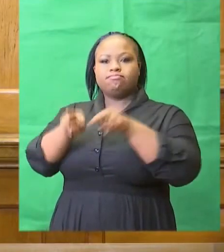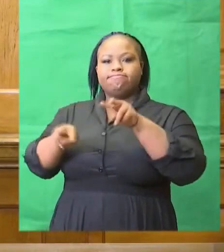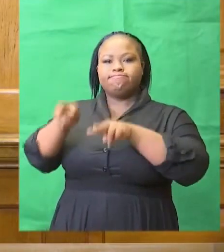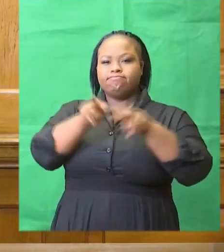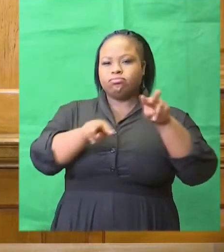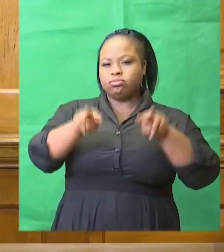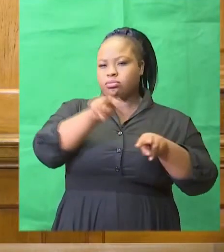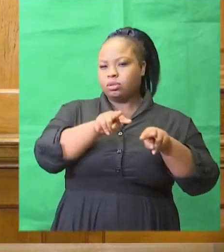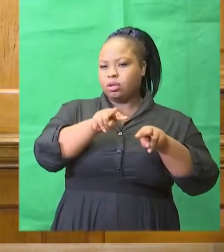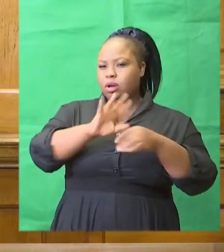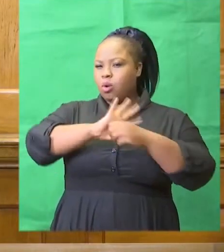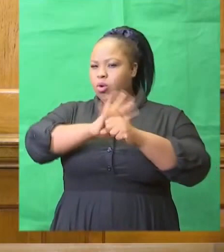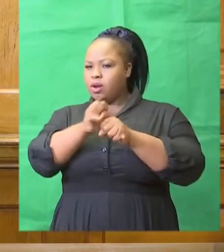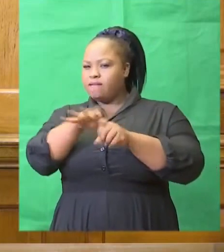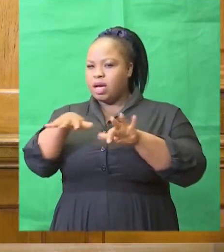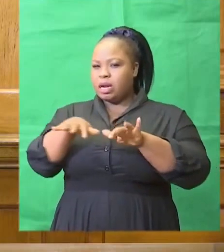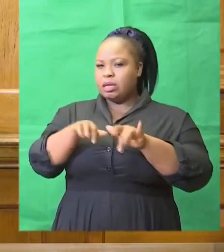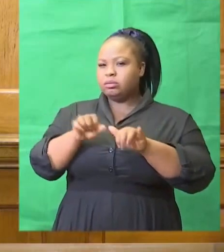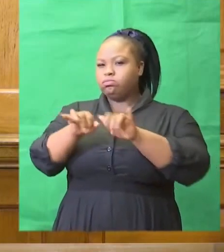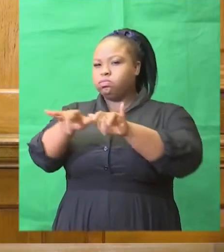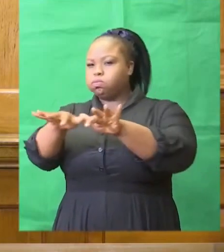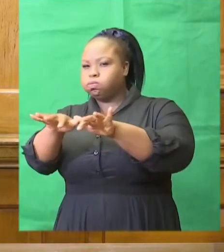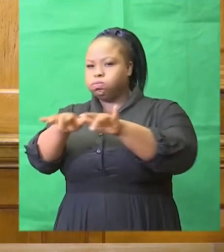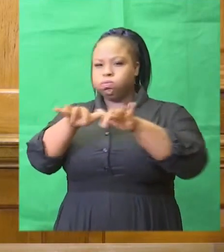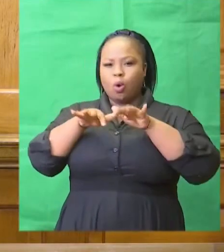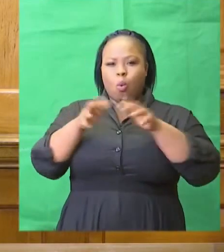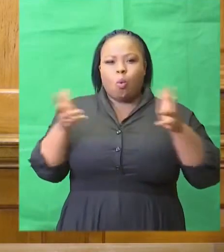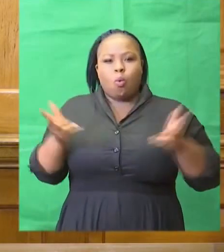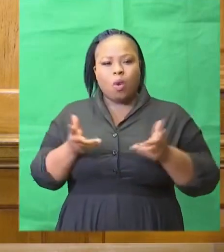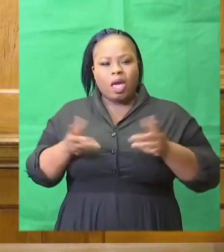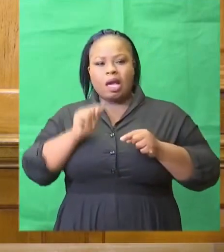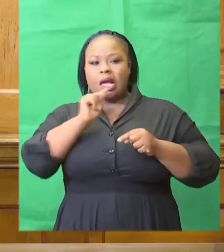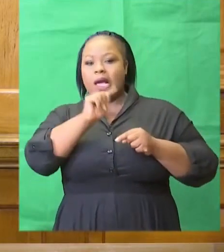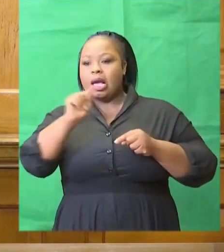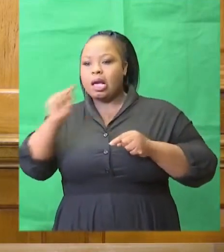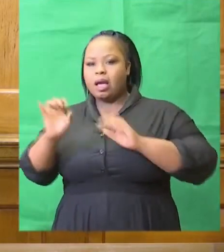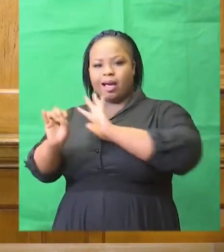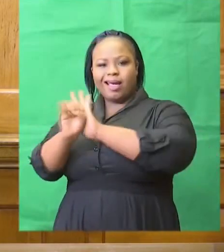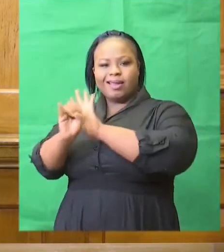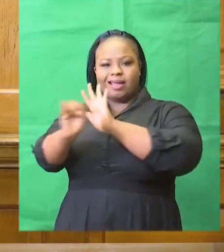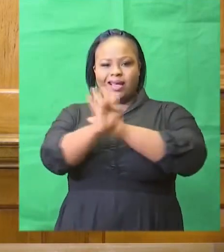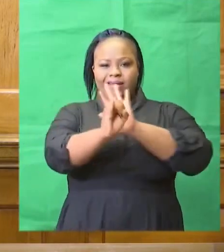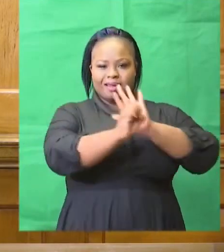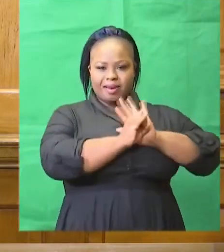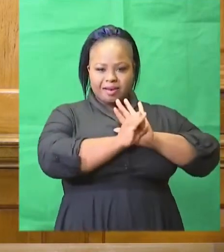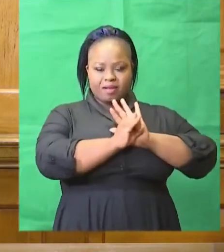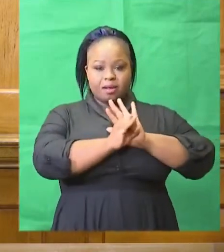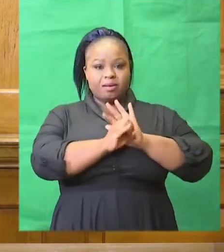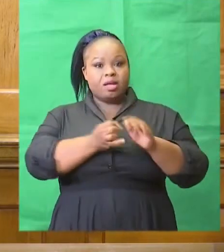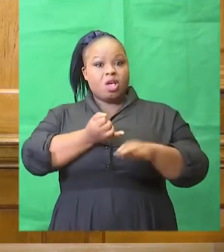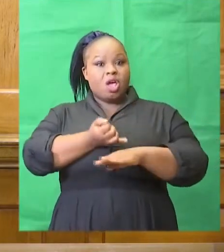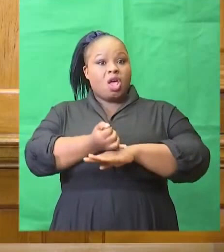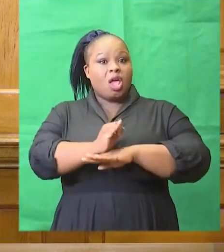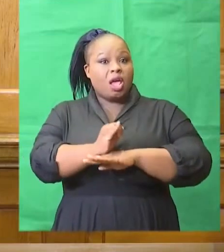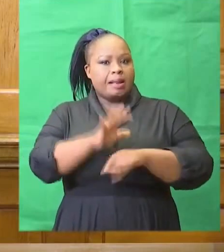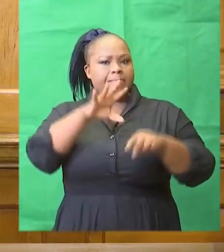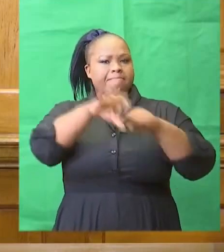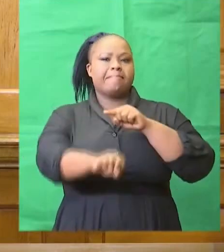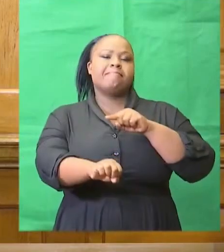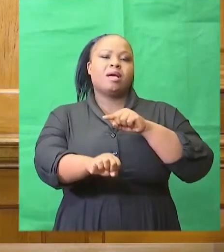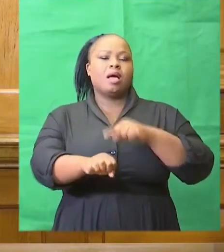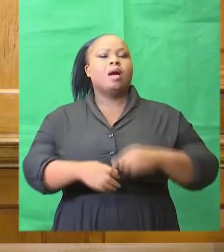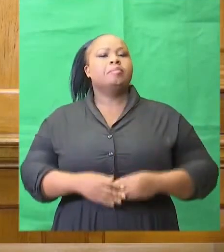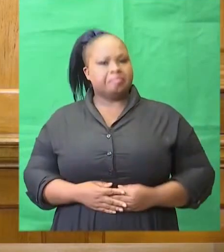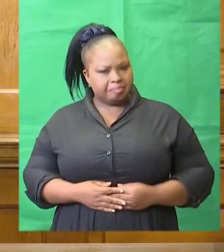the behavior of COVID-19. The early detection of this variant and the work that